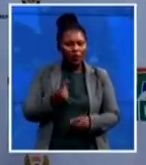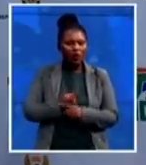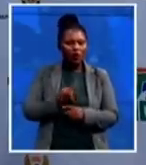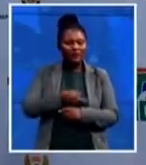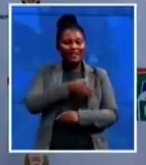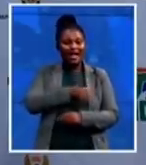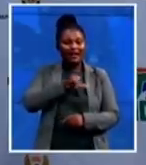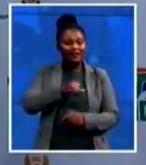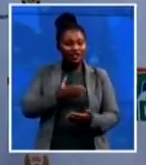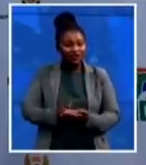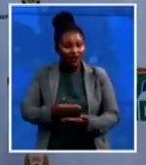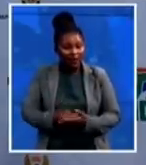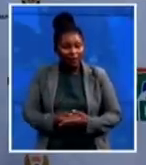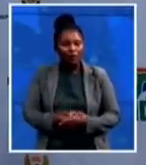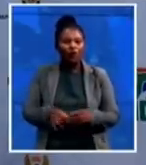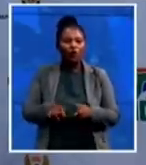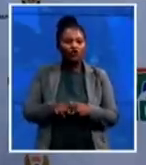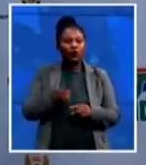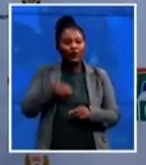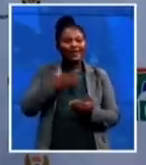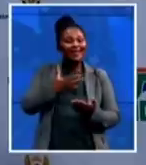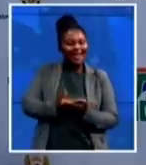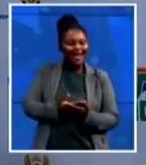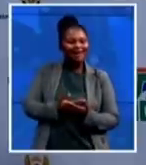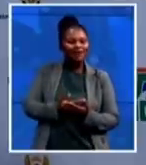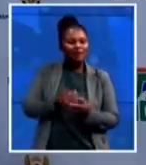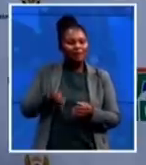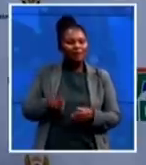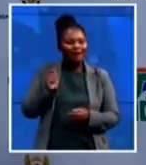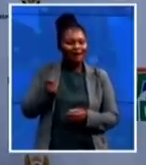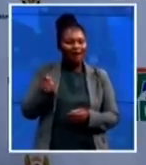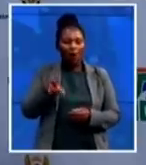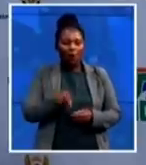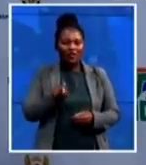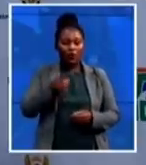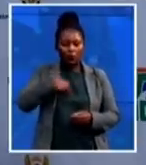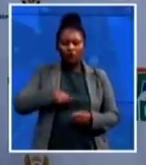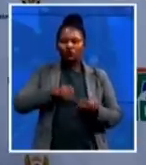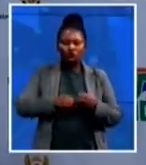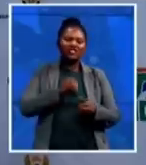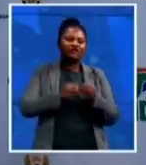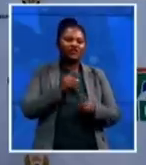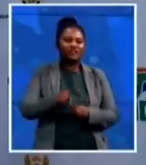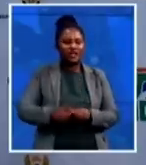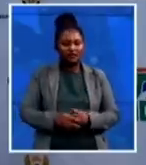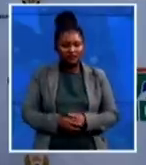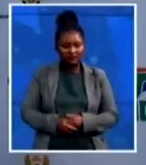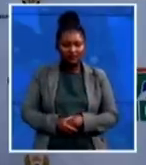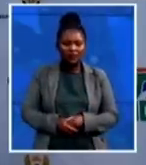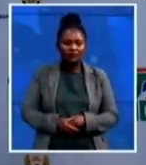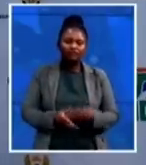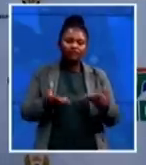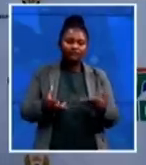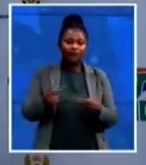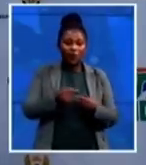affordable. That's the course we're taking, and reliable. So those are the interventions. Those interventions will